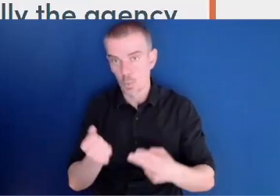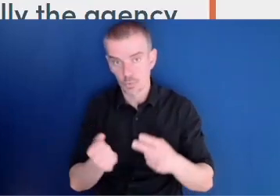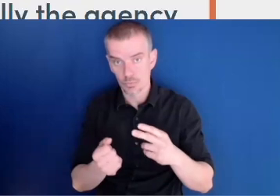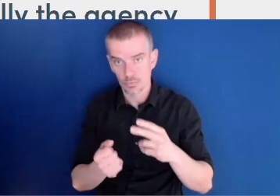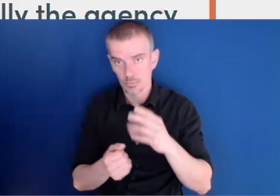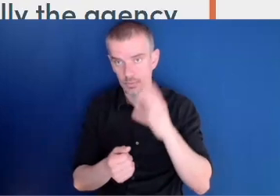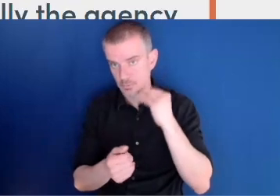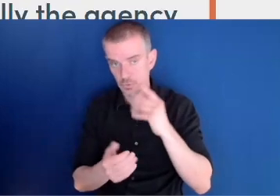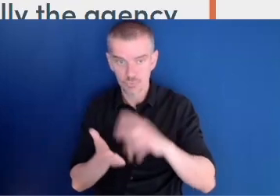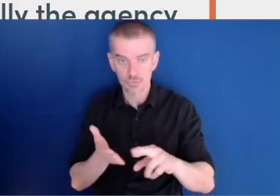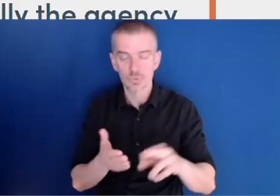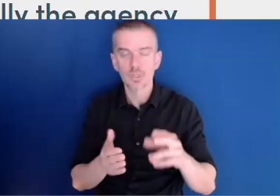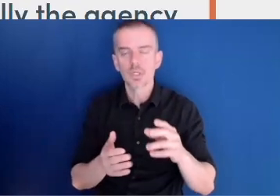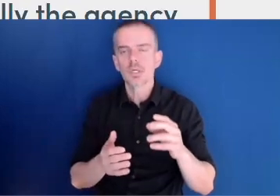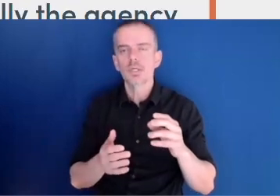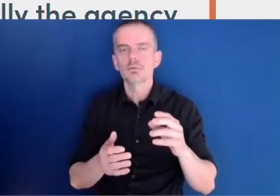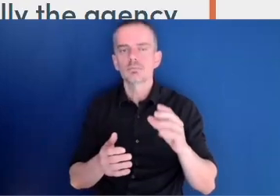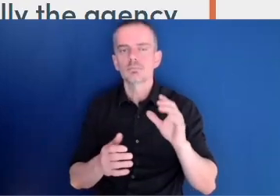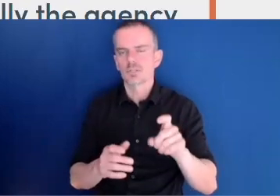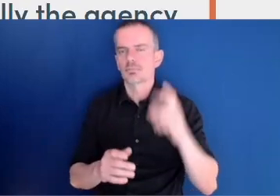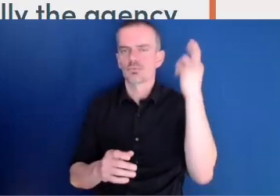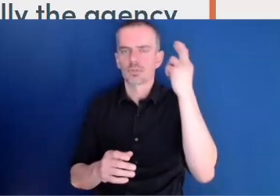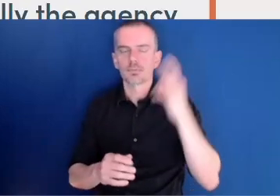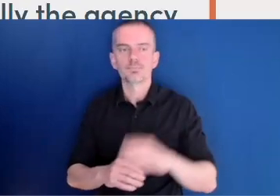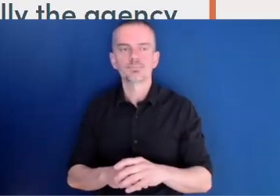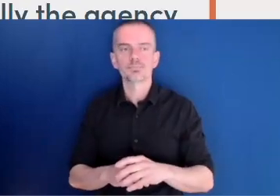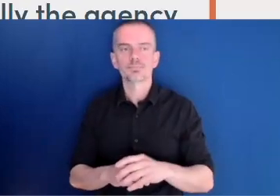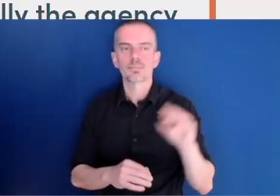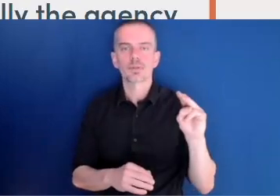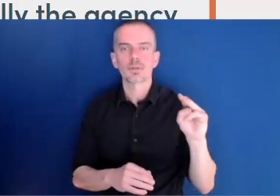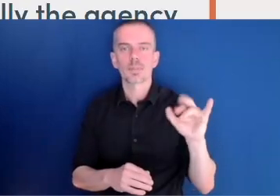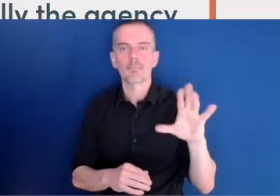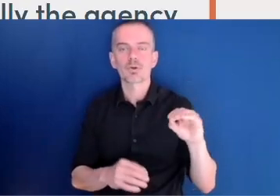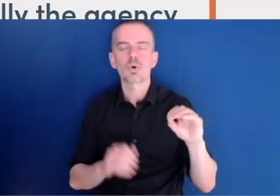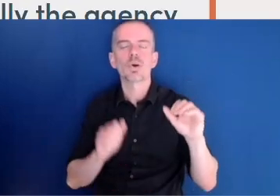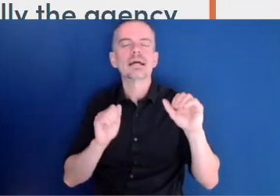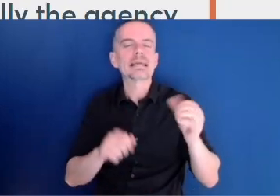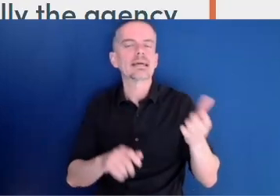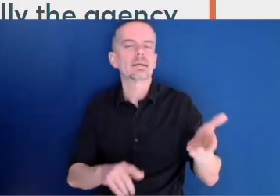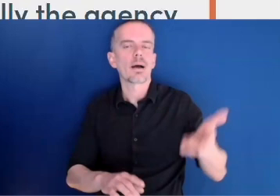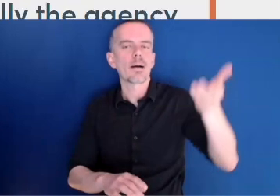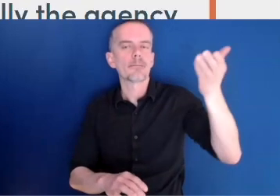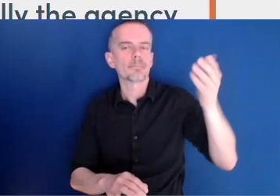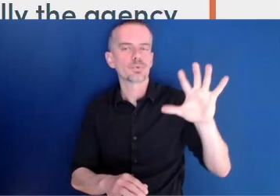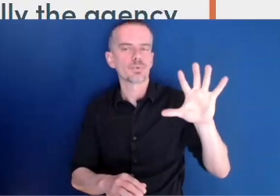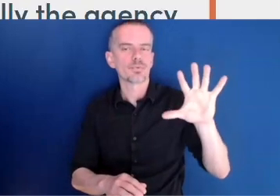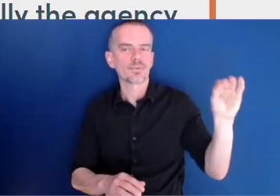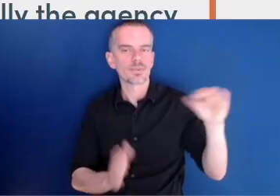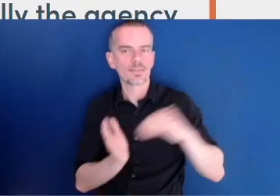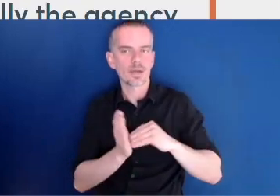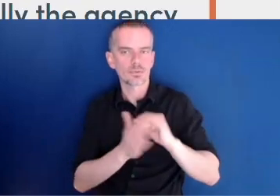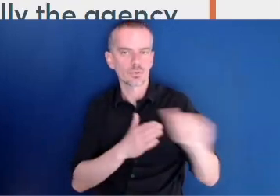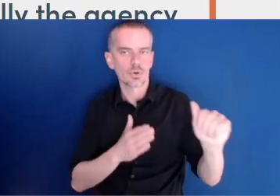And you can increase the micro purchase threshold to $50,000, up to $50,000, provided that